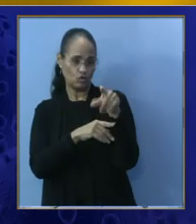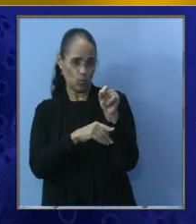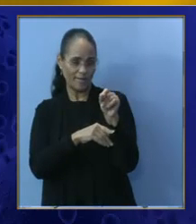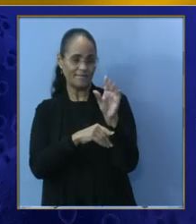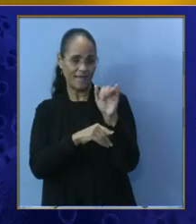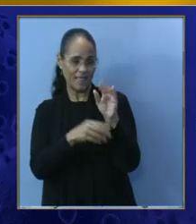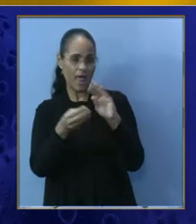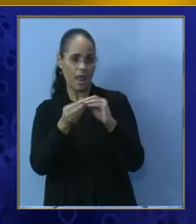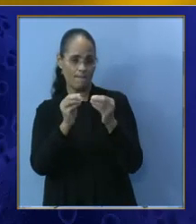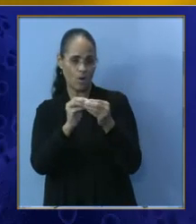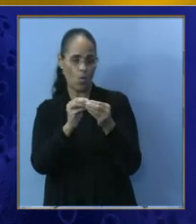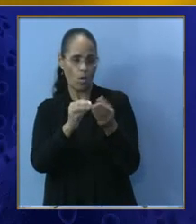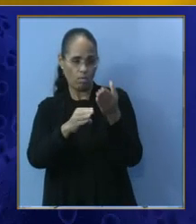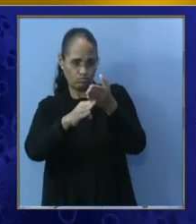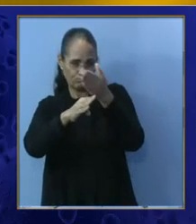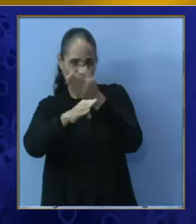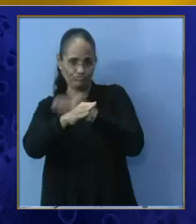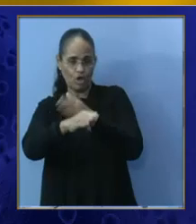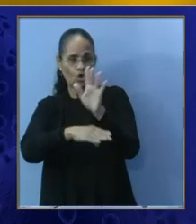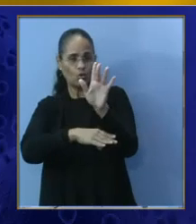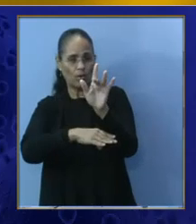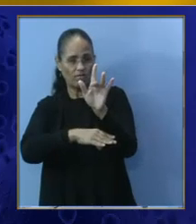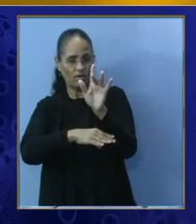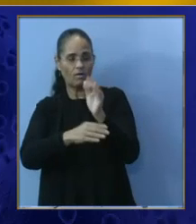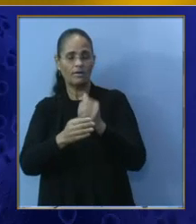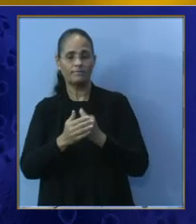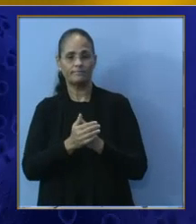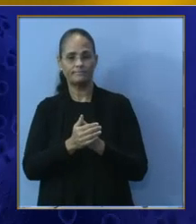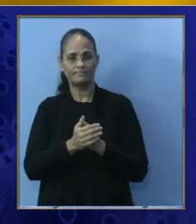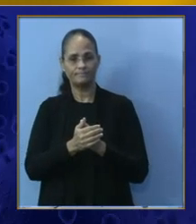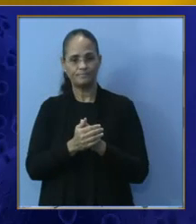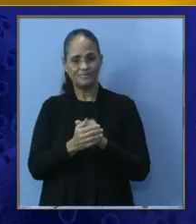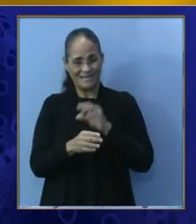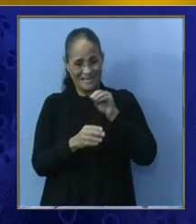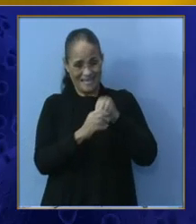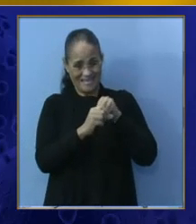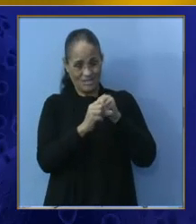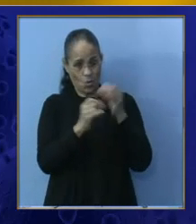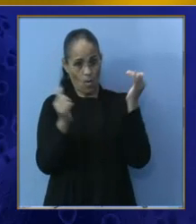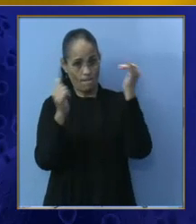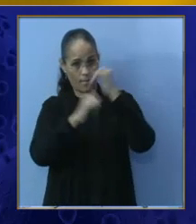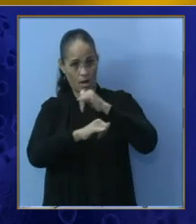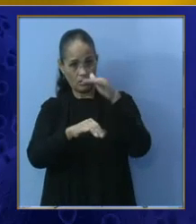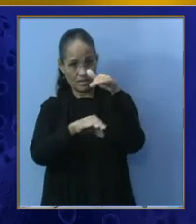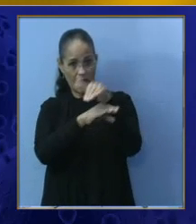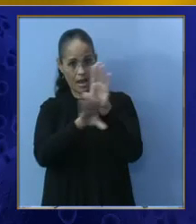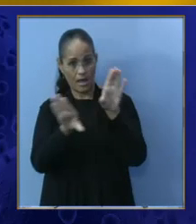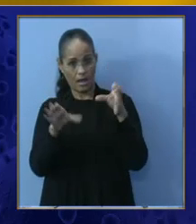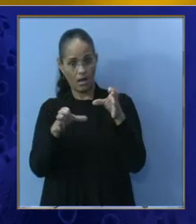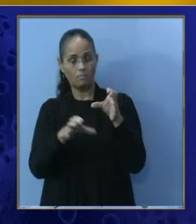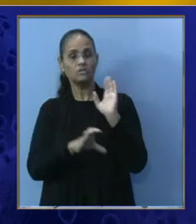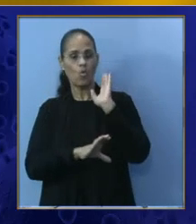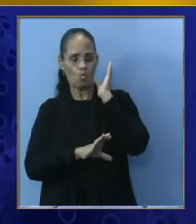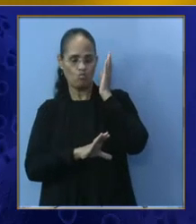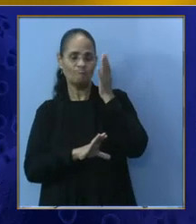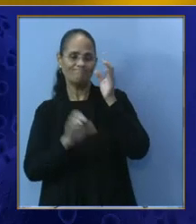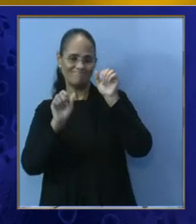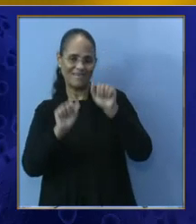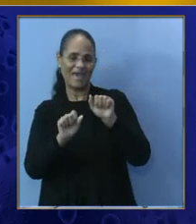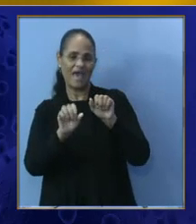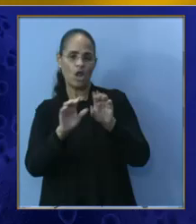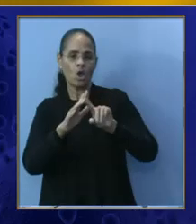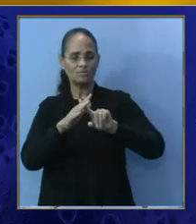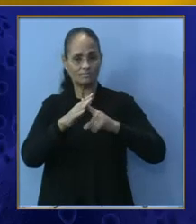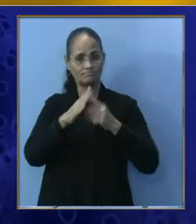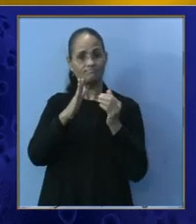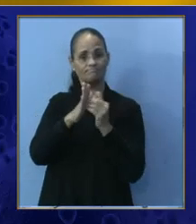that number will go to 25. Indoor bars and nightclubs can reopen, but will only